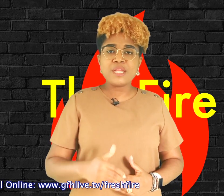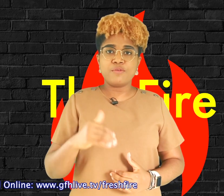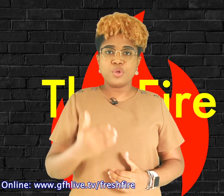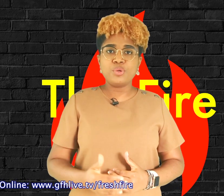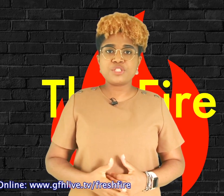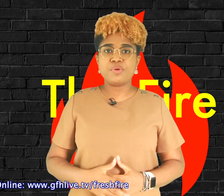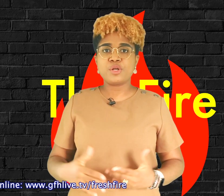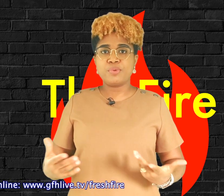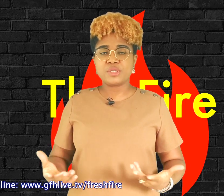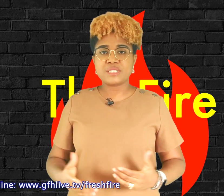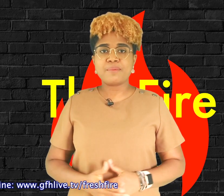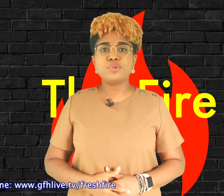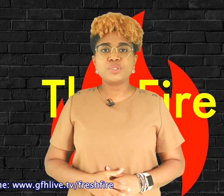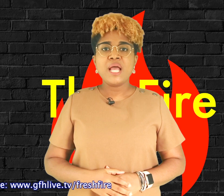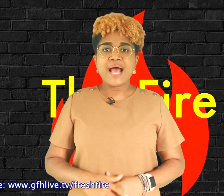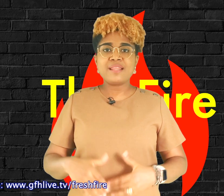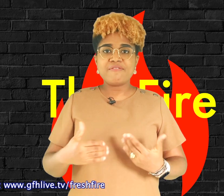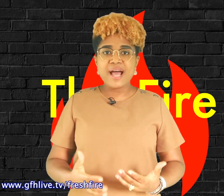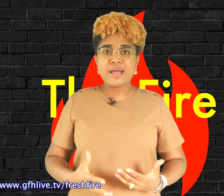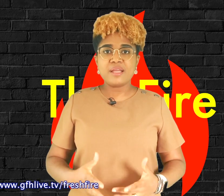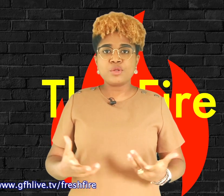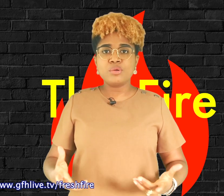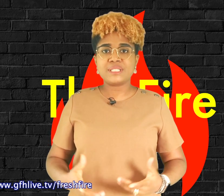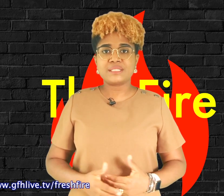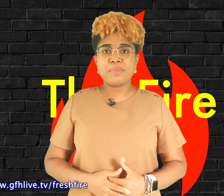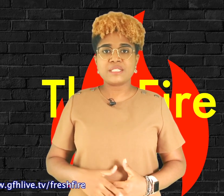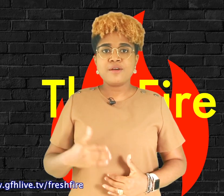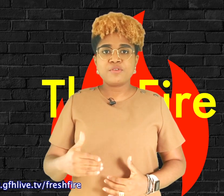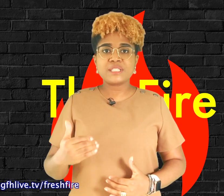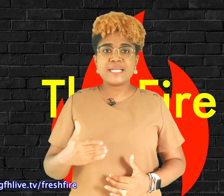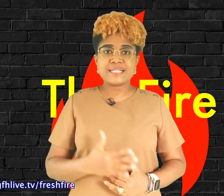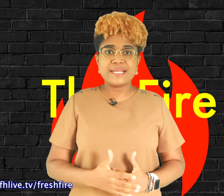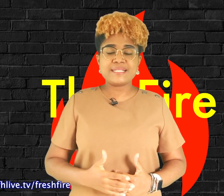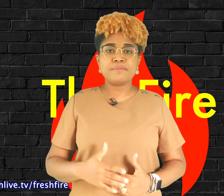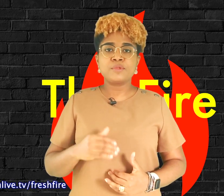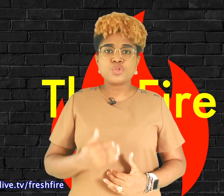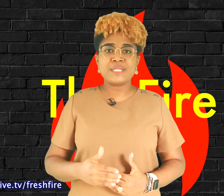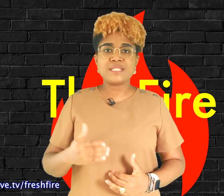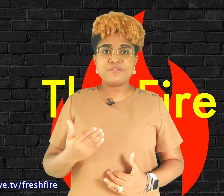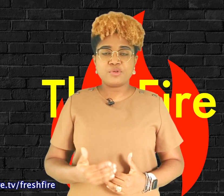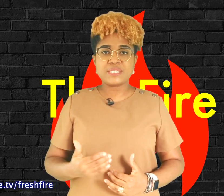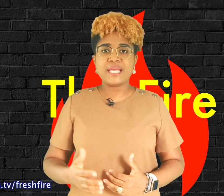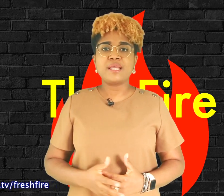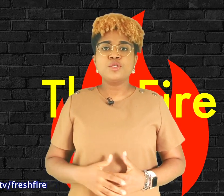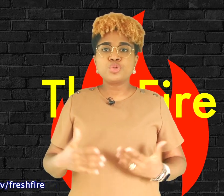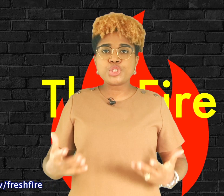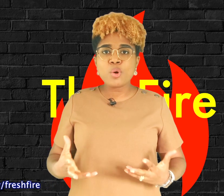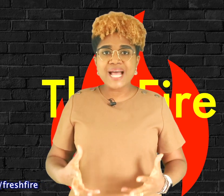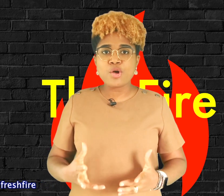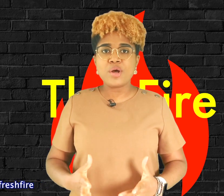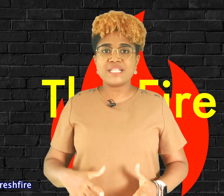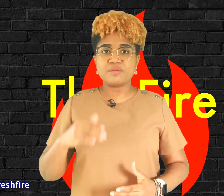the coming of the Holy Spirit upon the disciples, and the fire in the Old Testament, 1 Kings 18, 20:40a